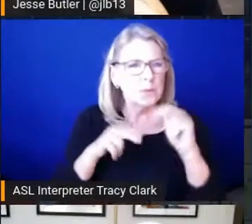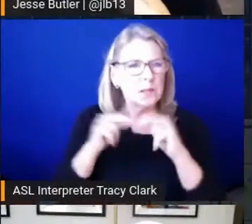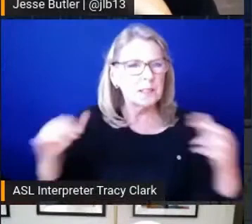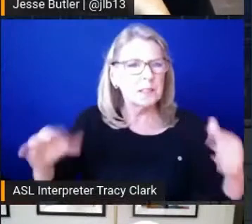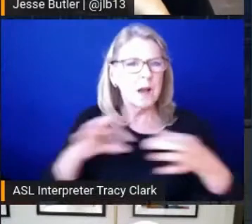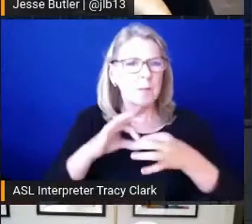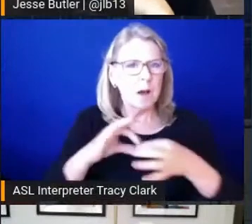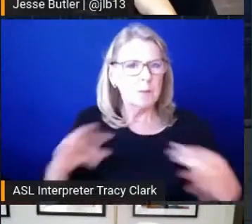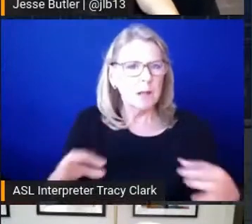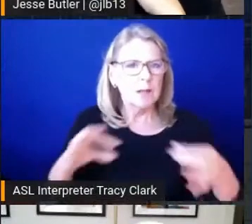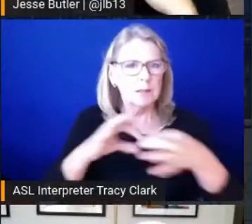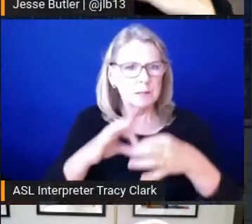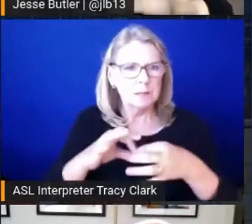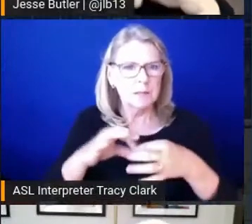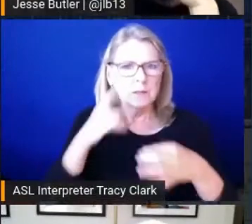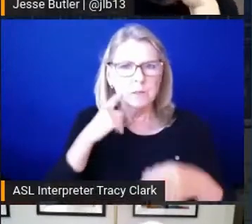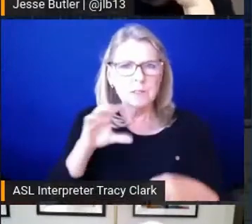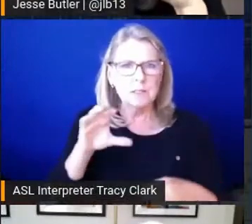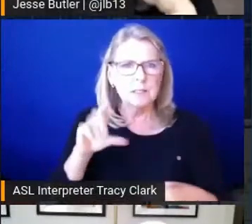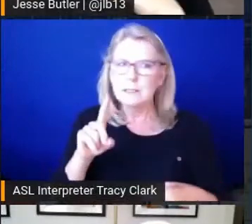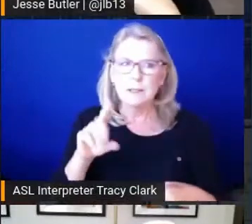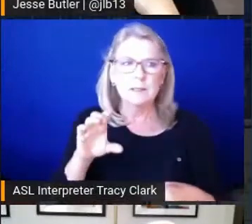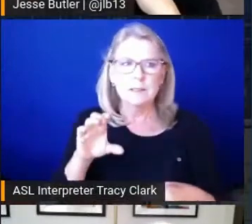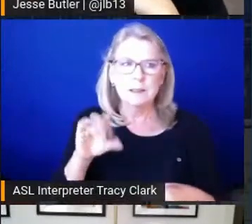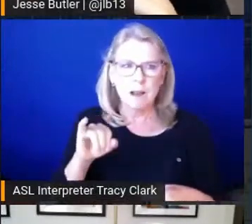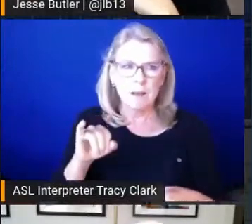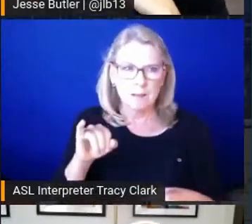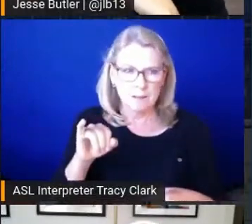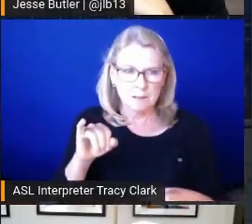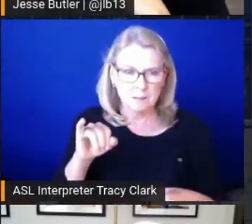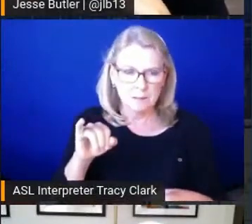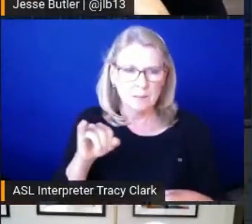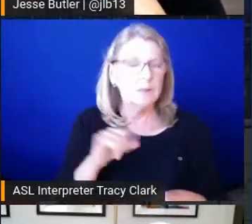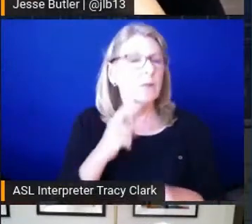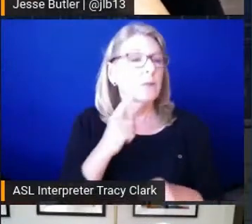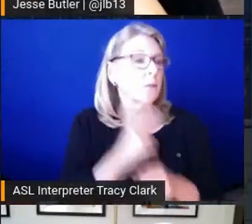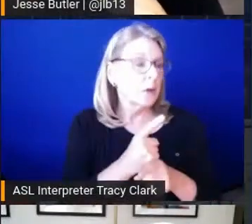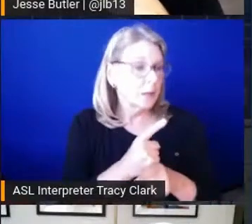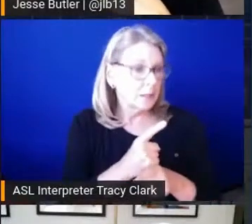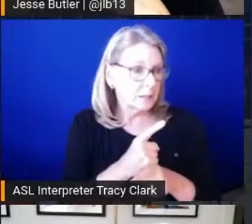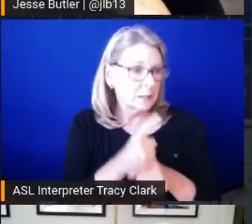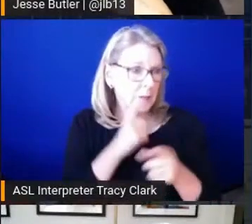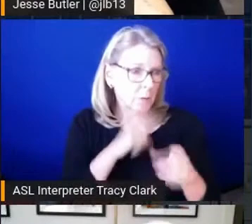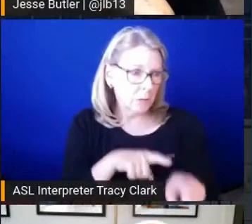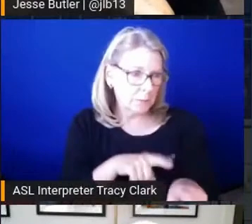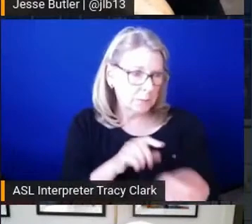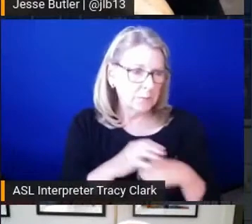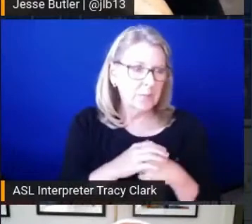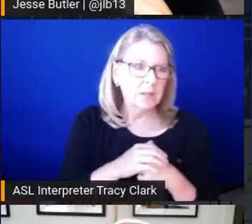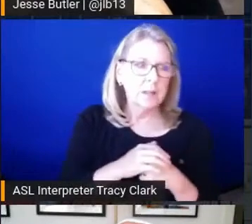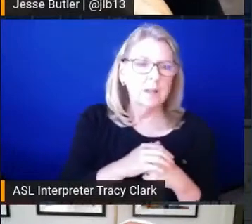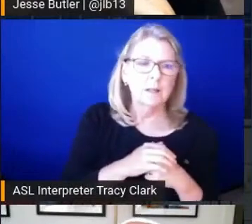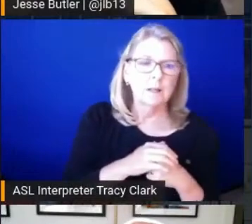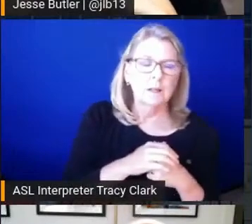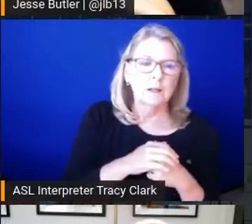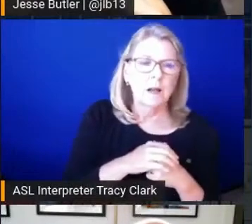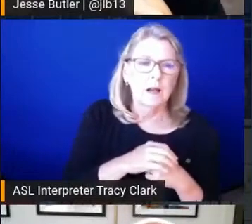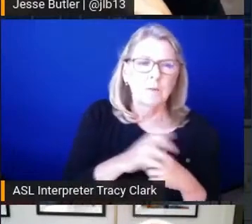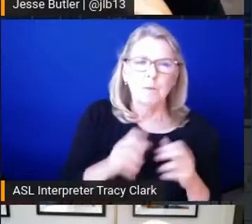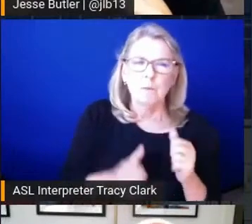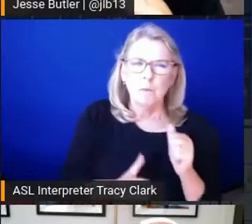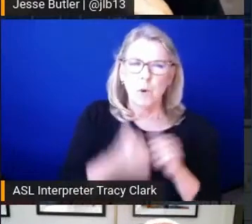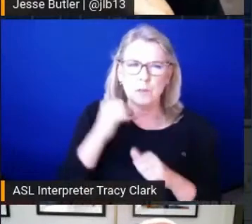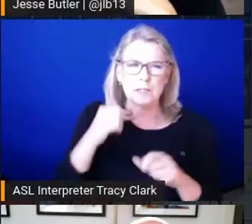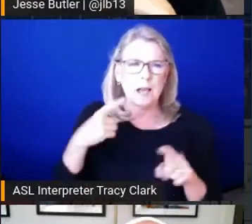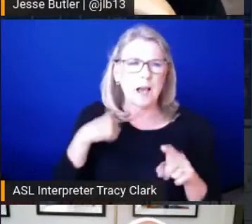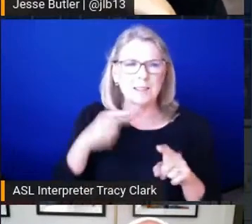CI. Yeah. So anyway, it's cool. No, I completely agree, and I was mostly just joshing